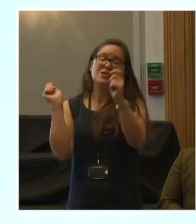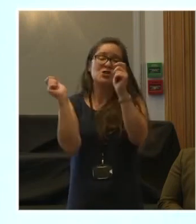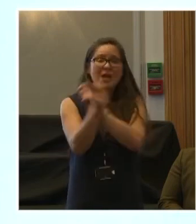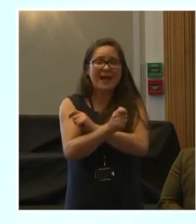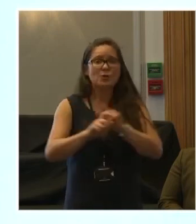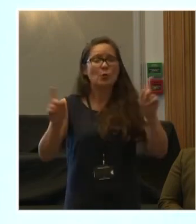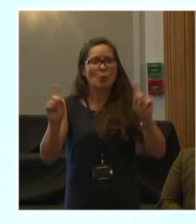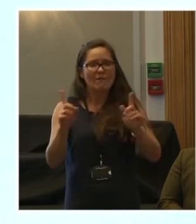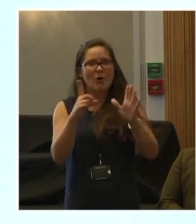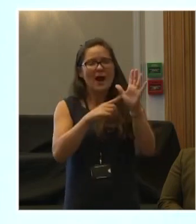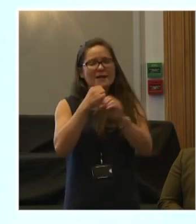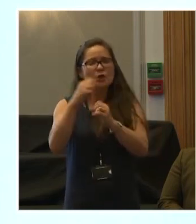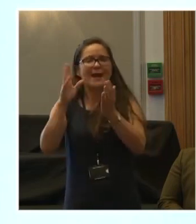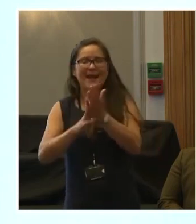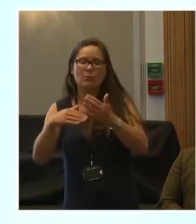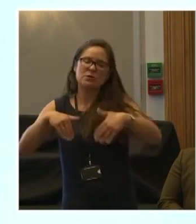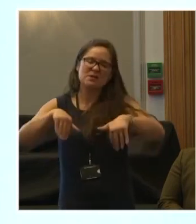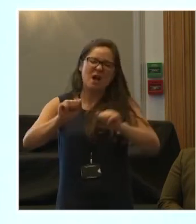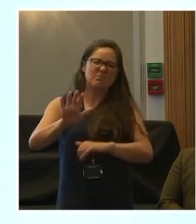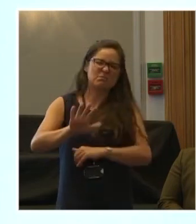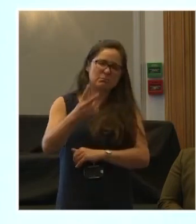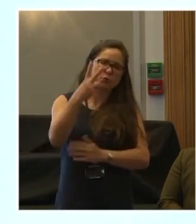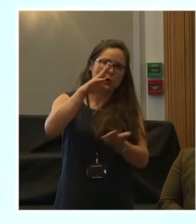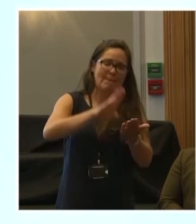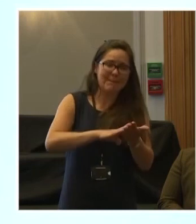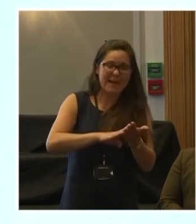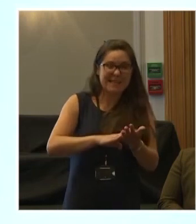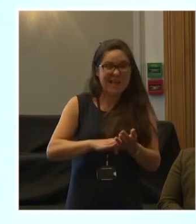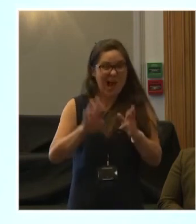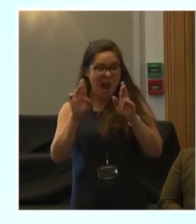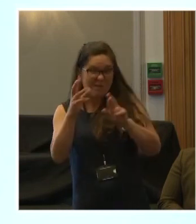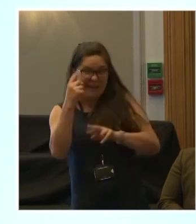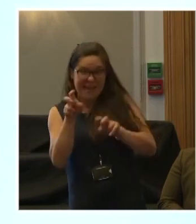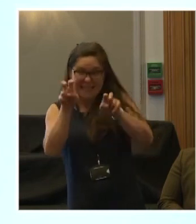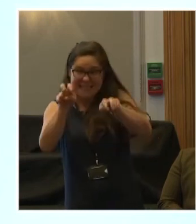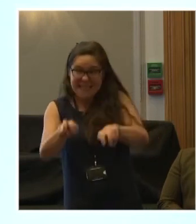minutes. But if you are leaving us now, we'd hope you could stay. But if you do need to leave us now,